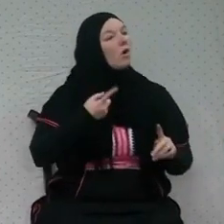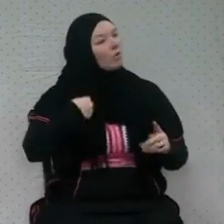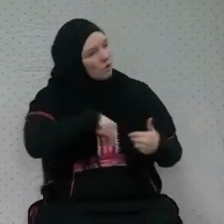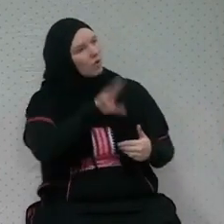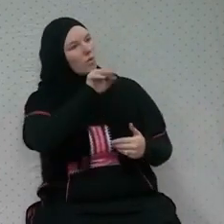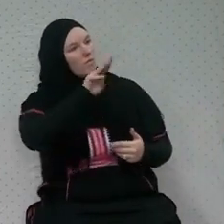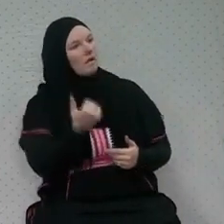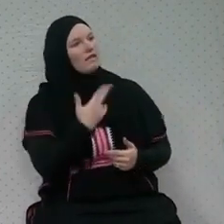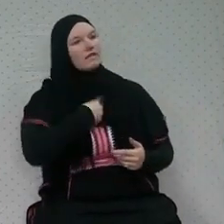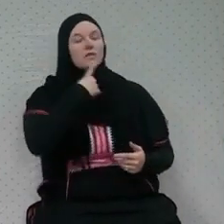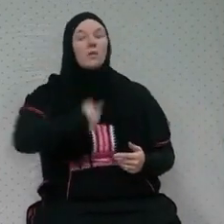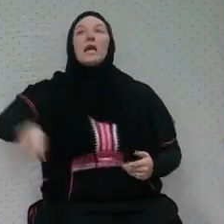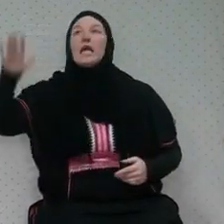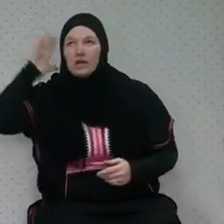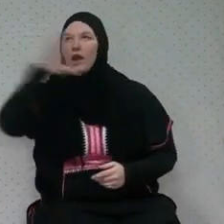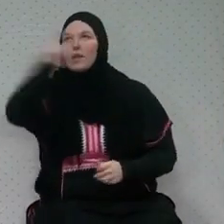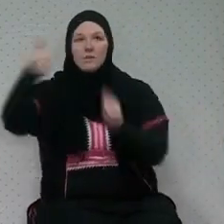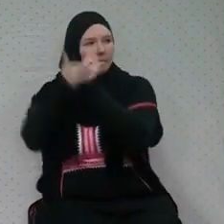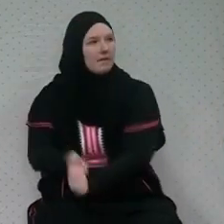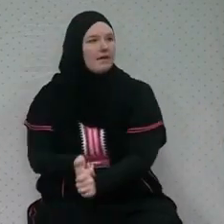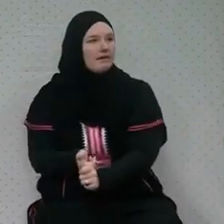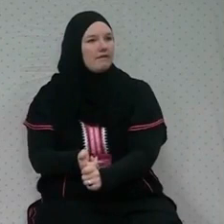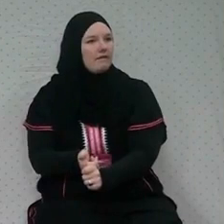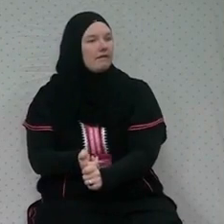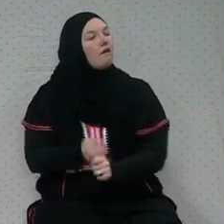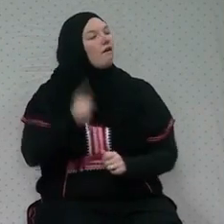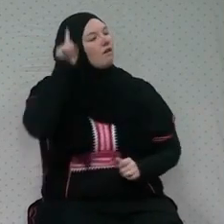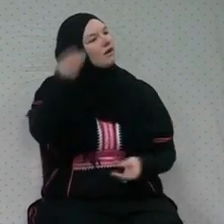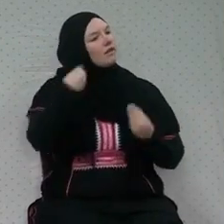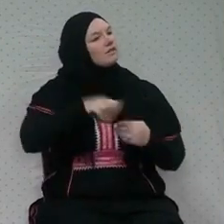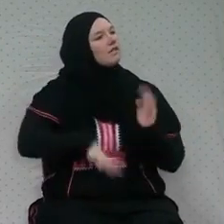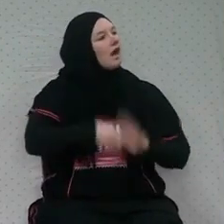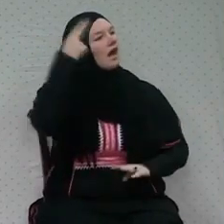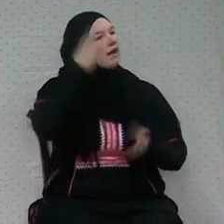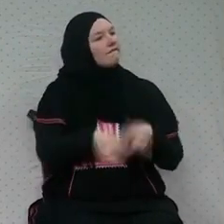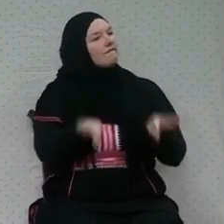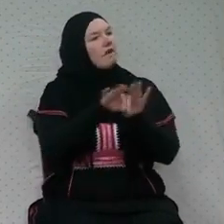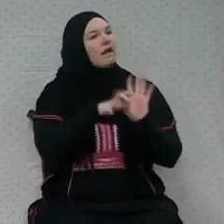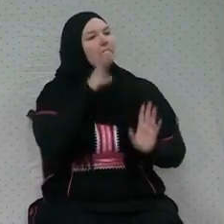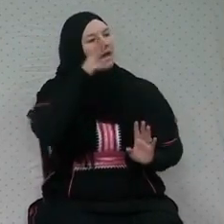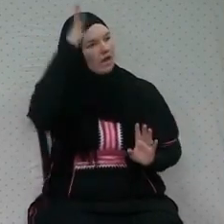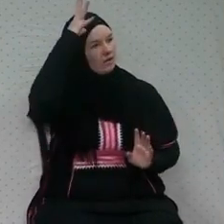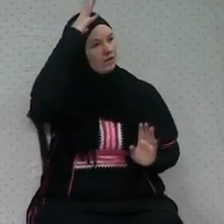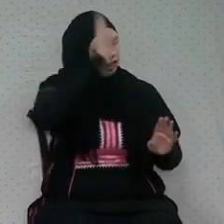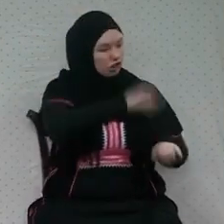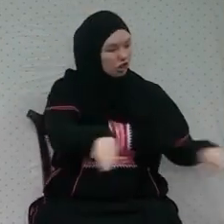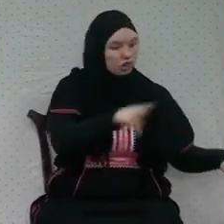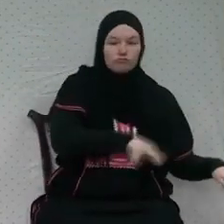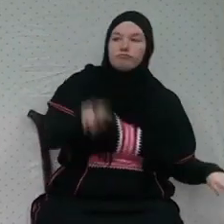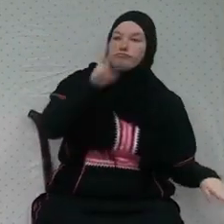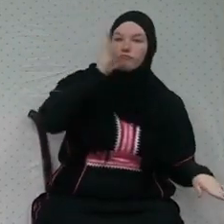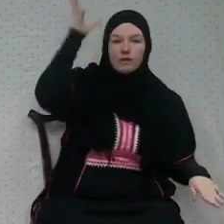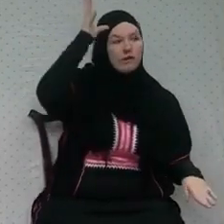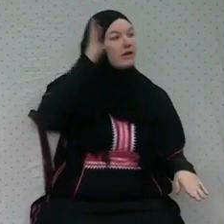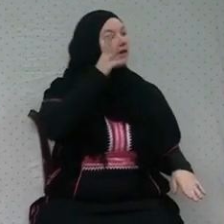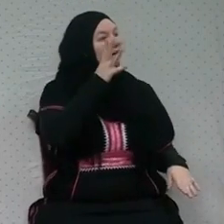obey. Allah gives very high value for parents in the eyes of children, and for children in